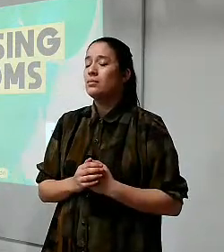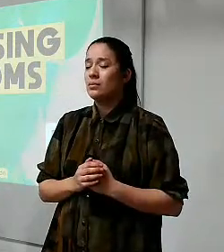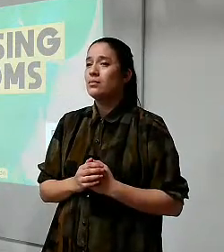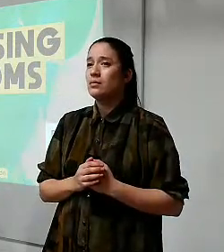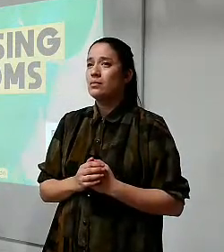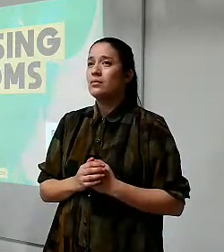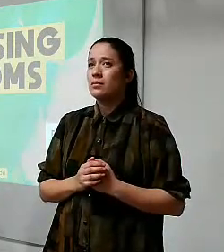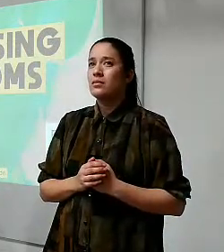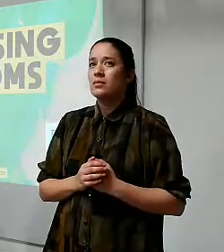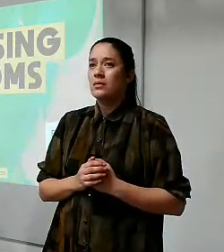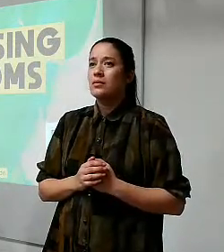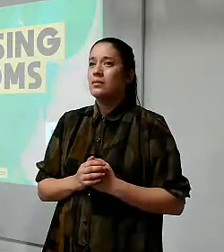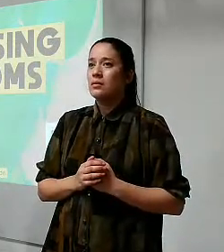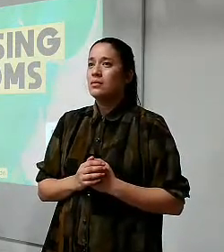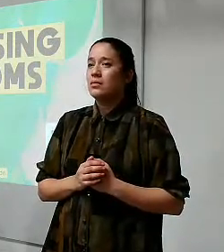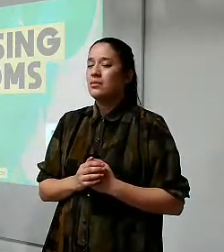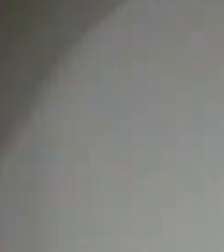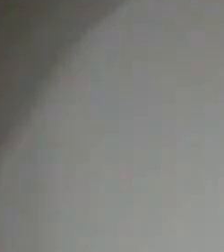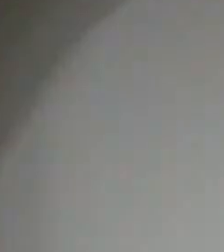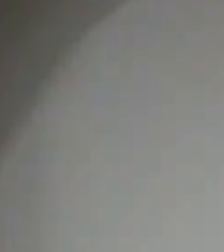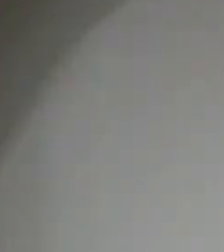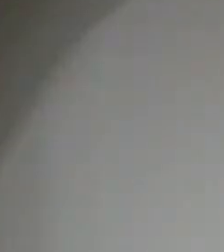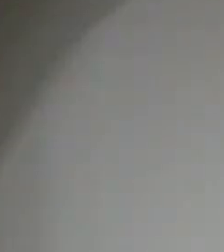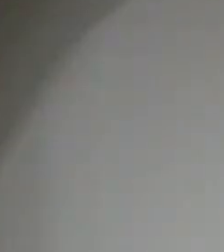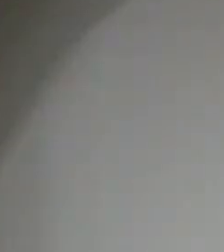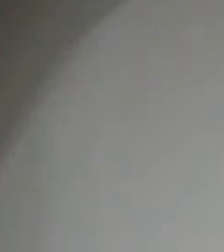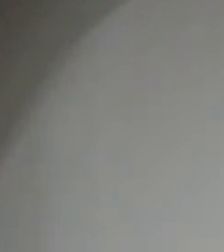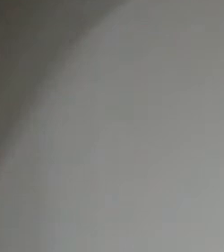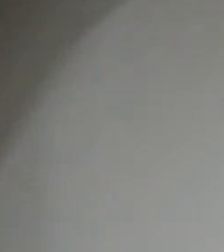world. And added to that, without